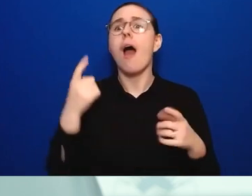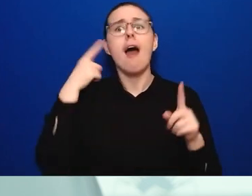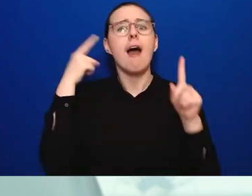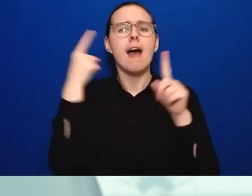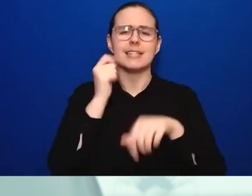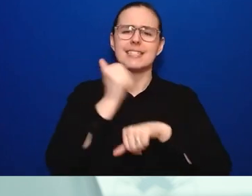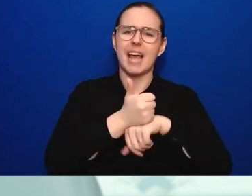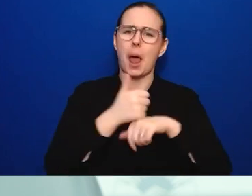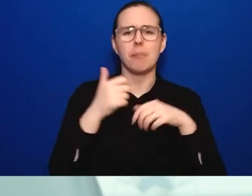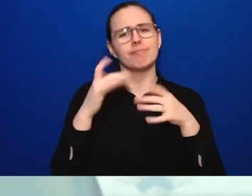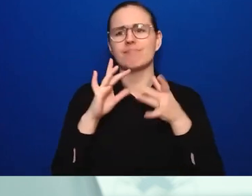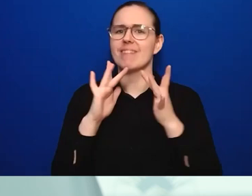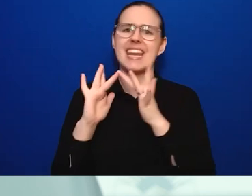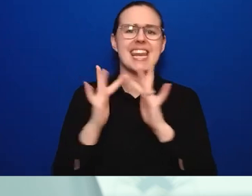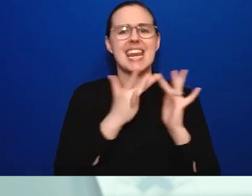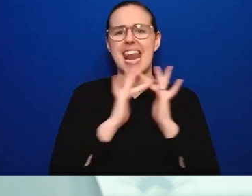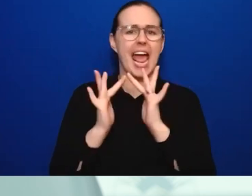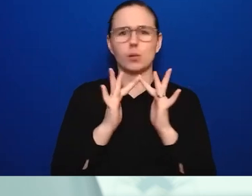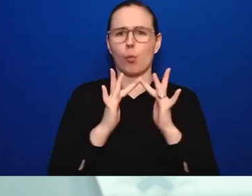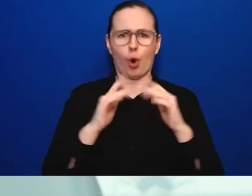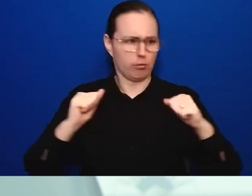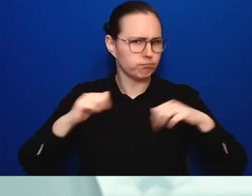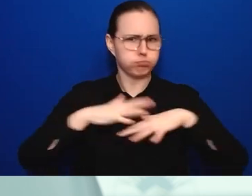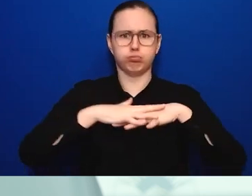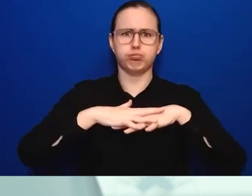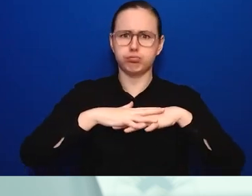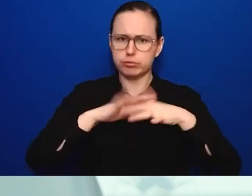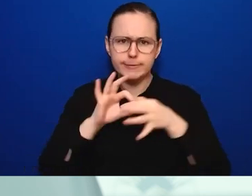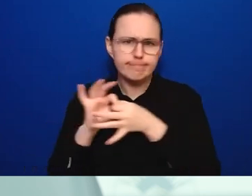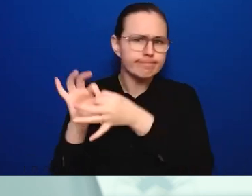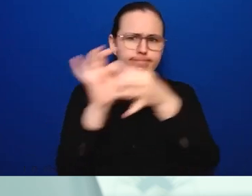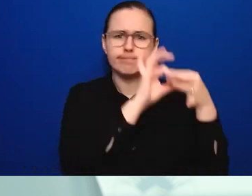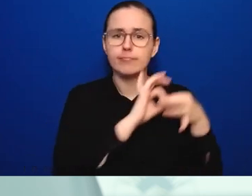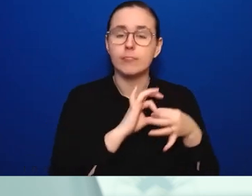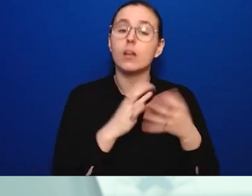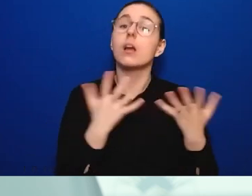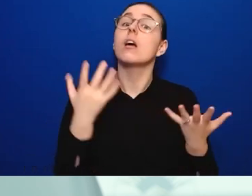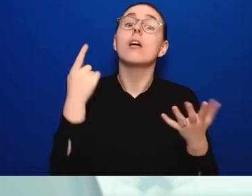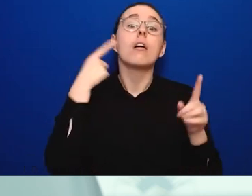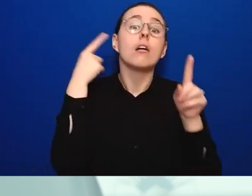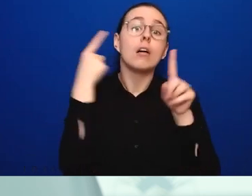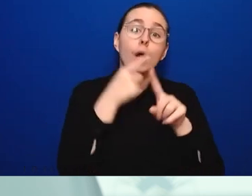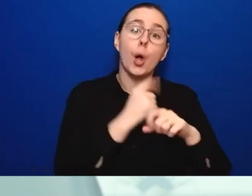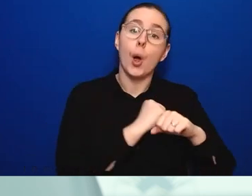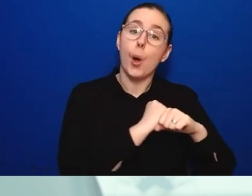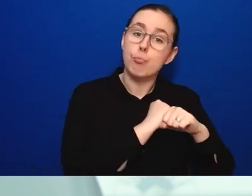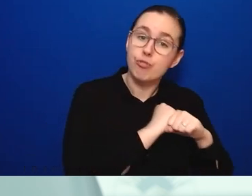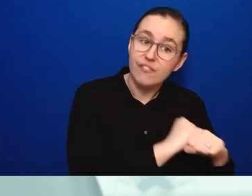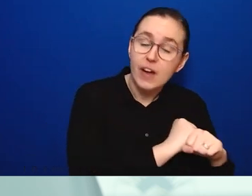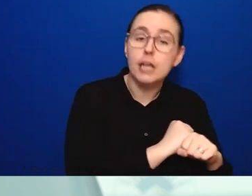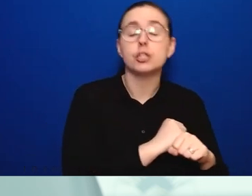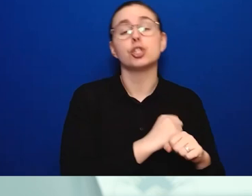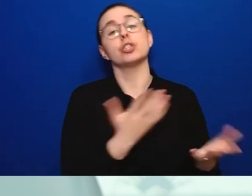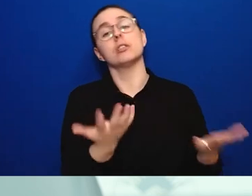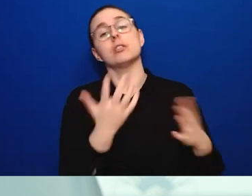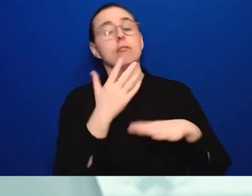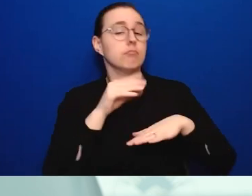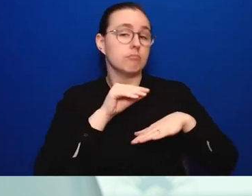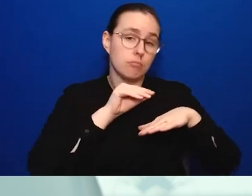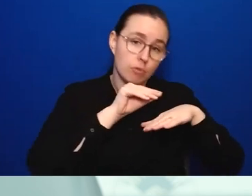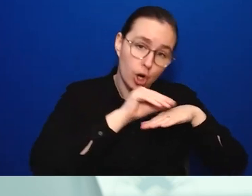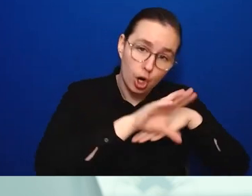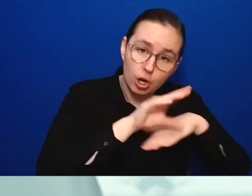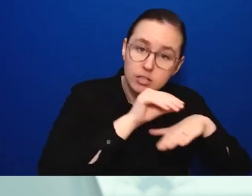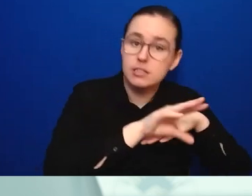information, counselling, discreet protections, and including safe houses, transition houses, and second